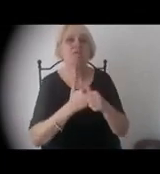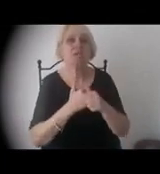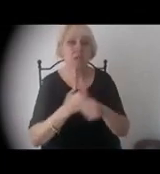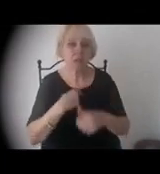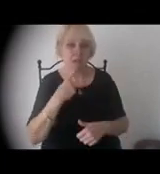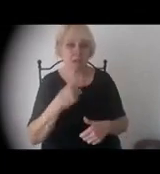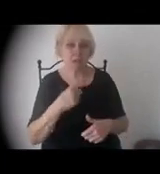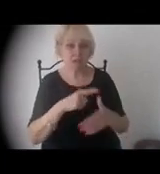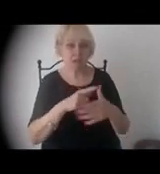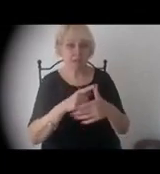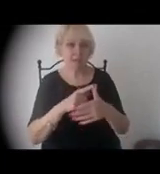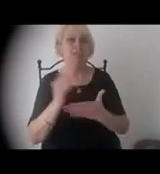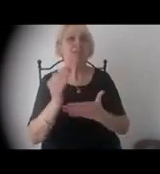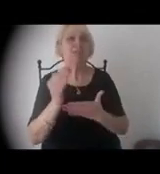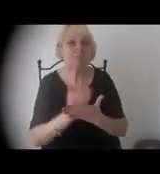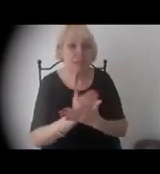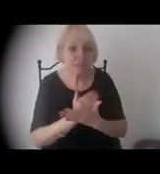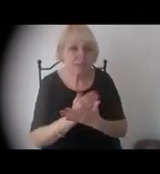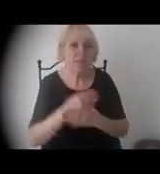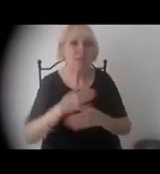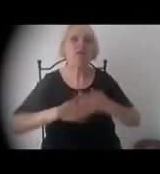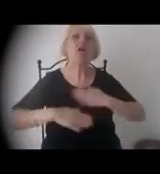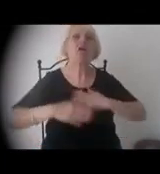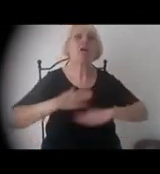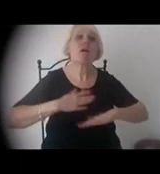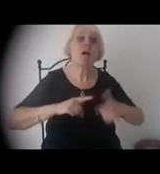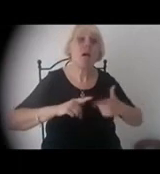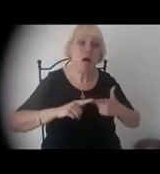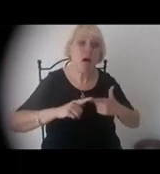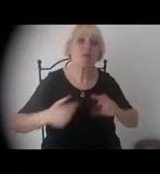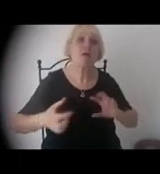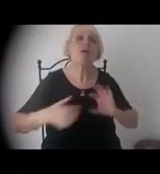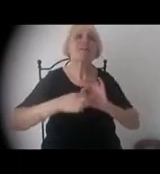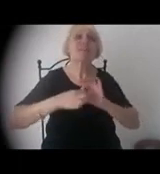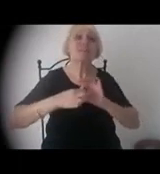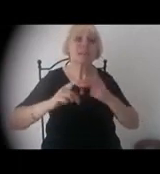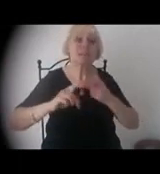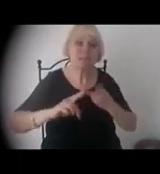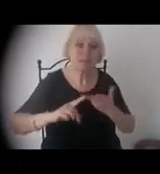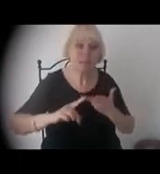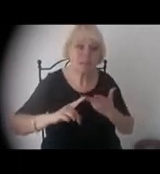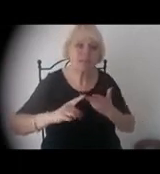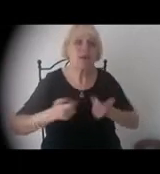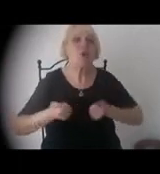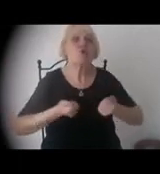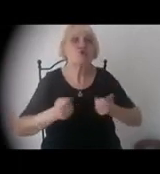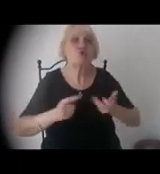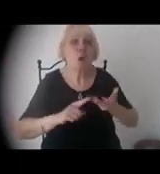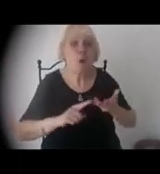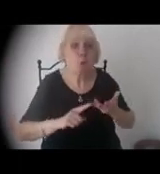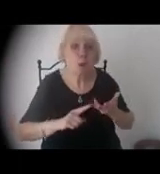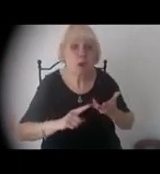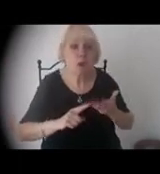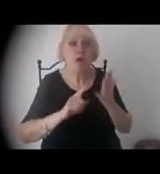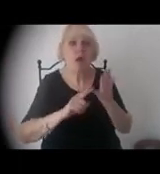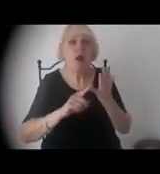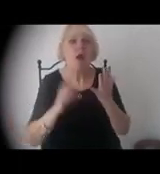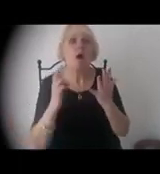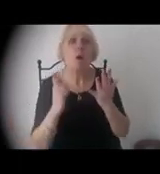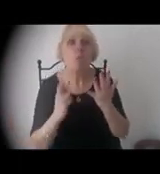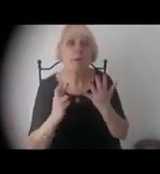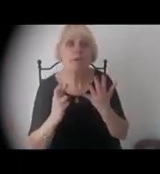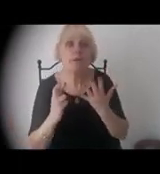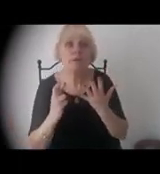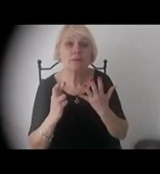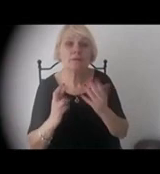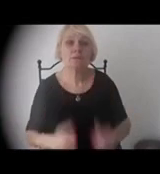of safety, a sense of calm, a sense of connectedness, a sense of control, and a sense of hope. And I